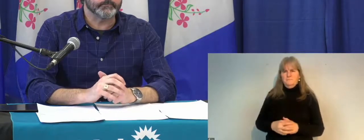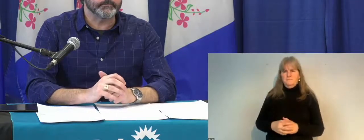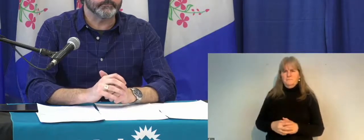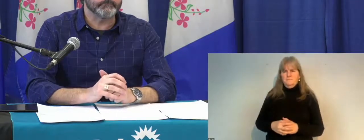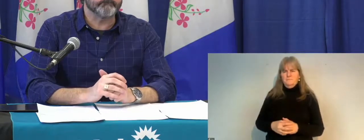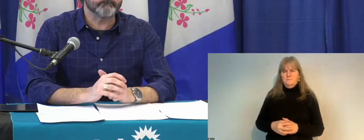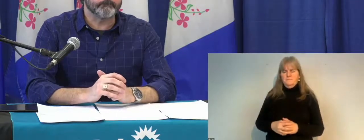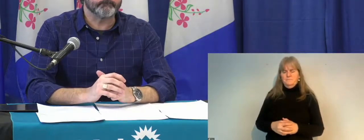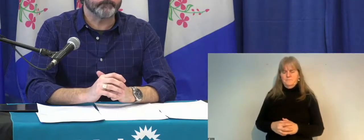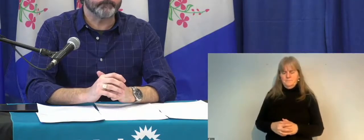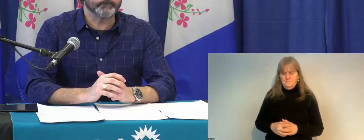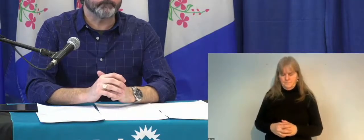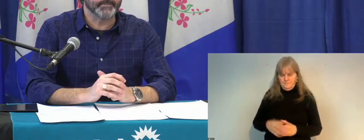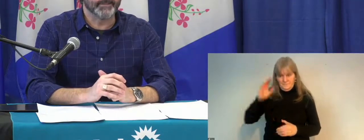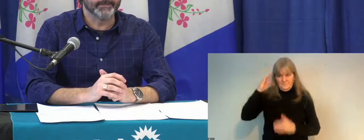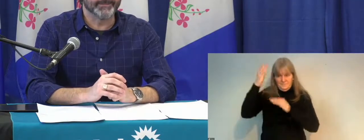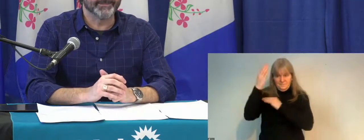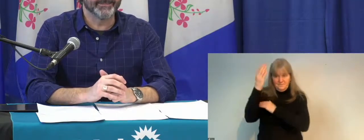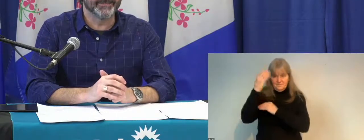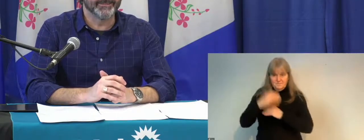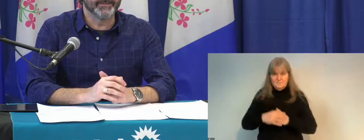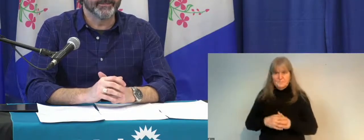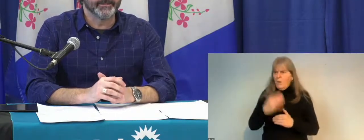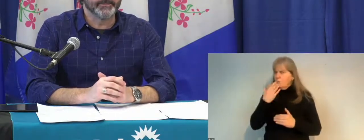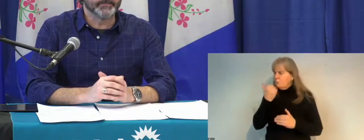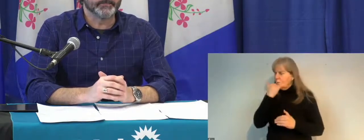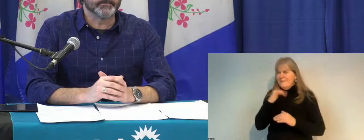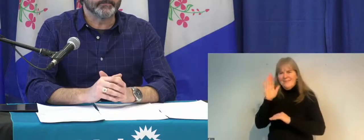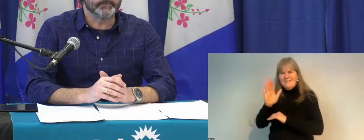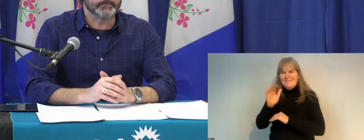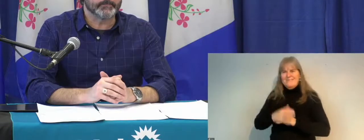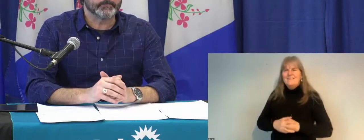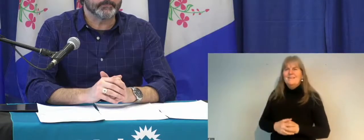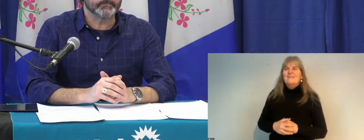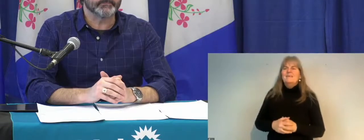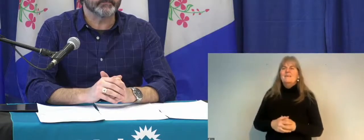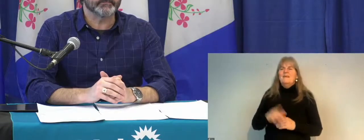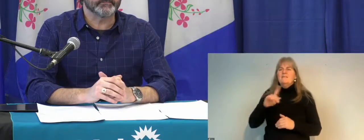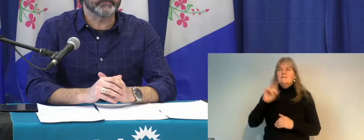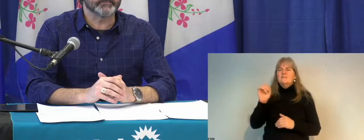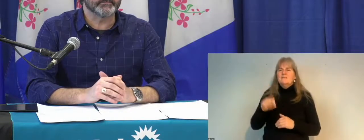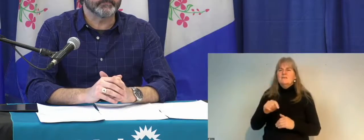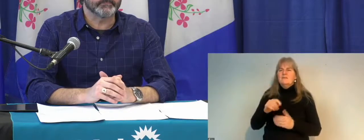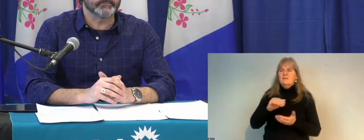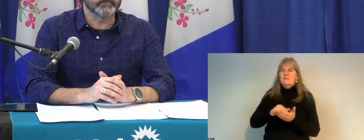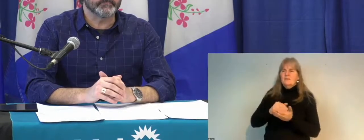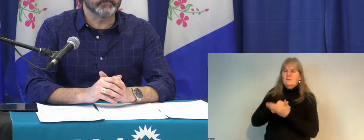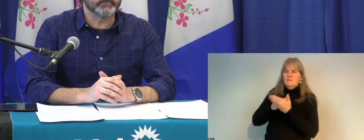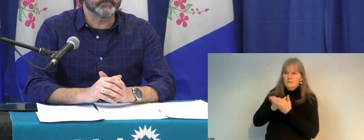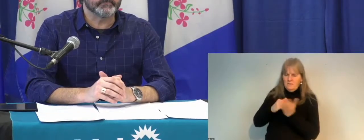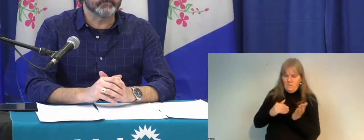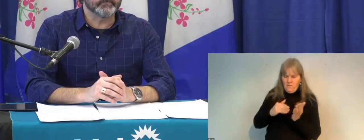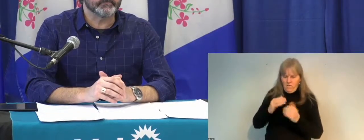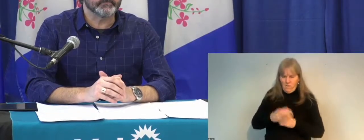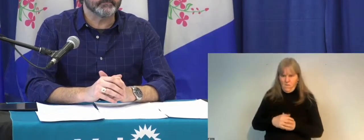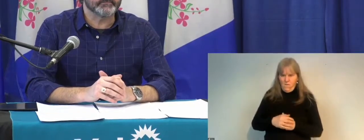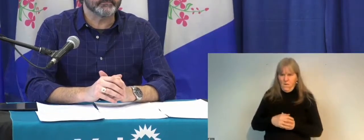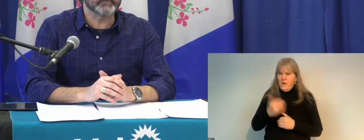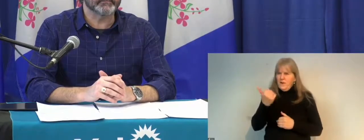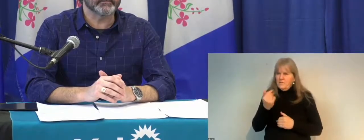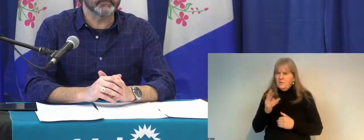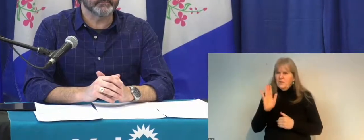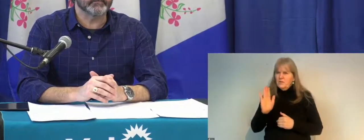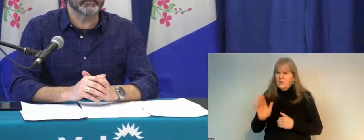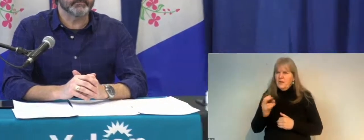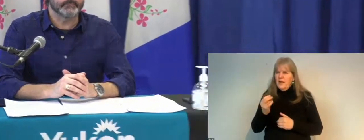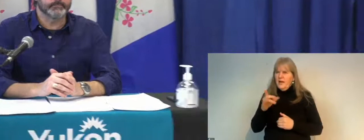Yes, good morning, or I guess afternoon now. My first question is for Dr. Elliott, and I'm going to echo some of what Haley Ritchie just